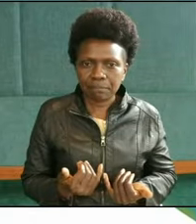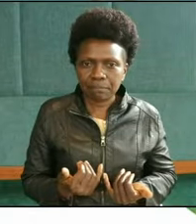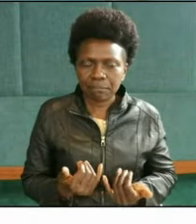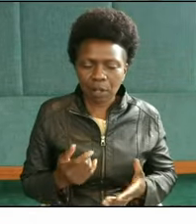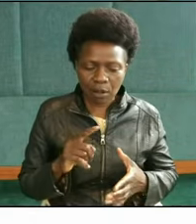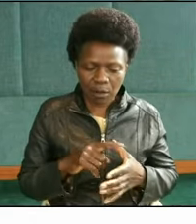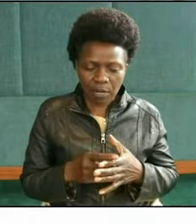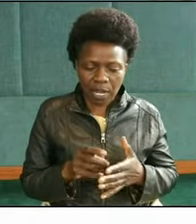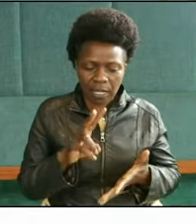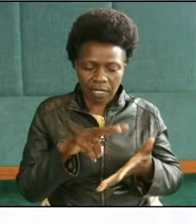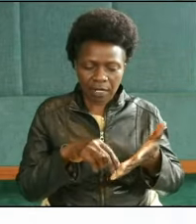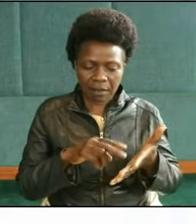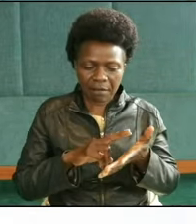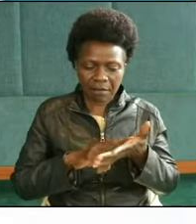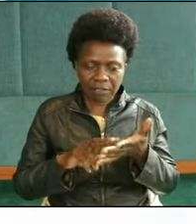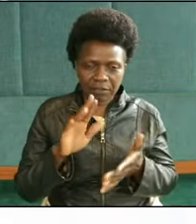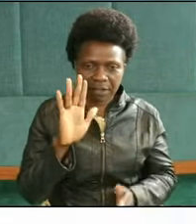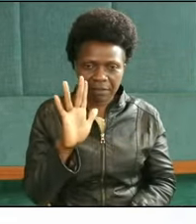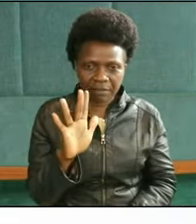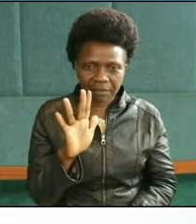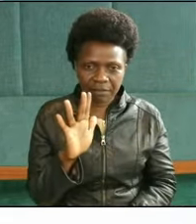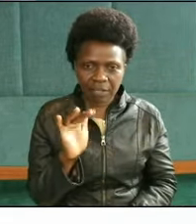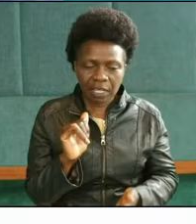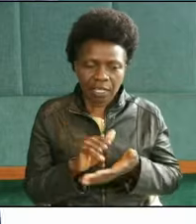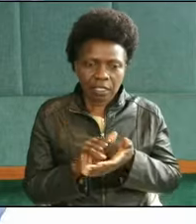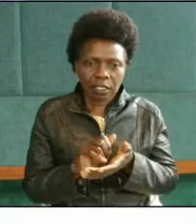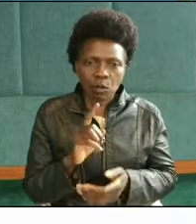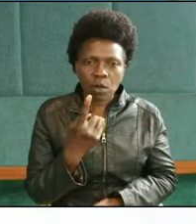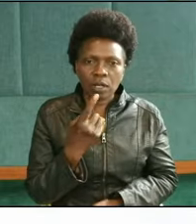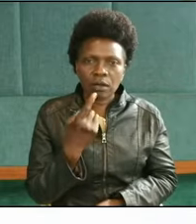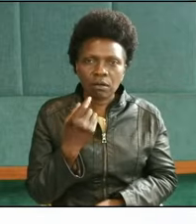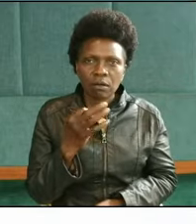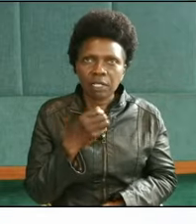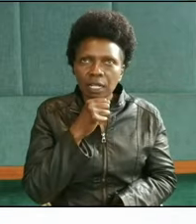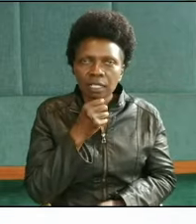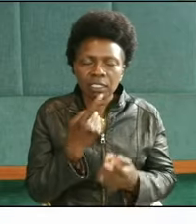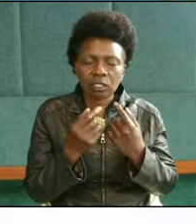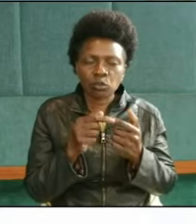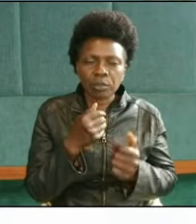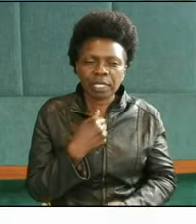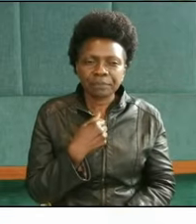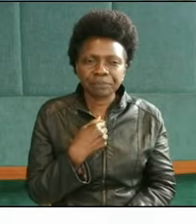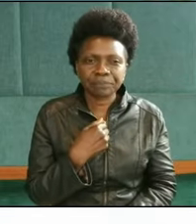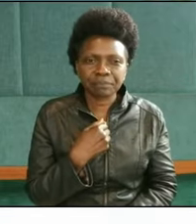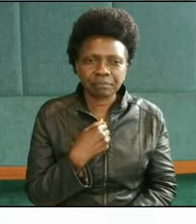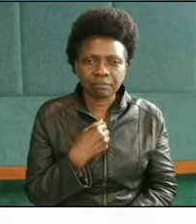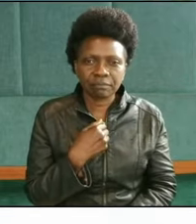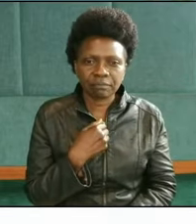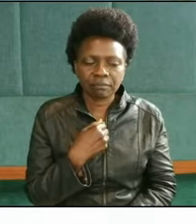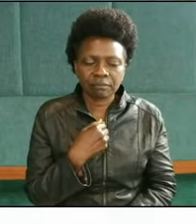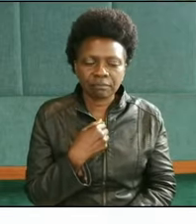when I read verse 5, that the one of the elders said to me,